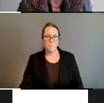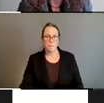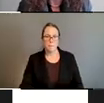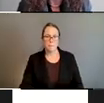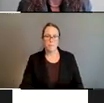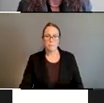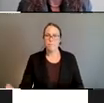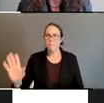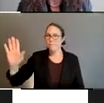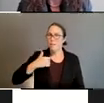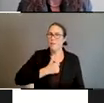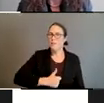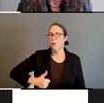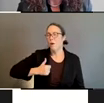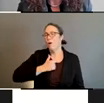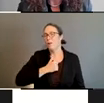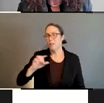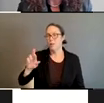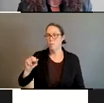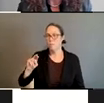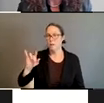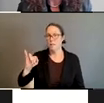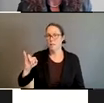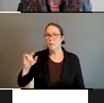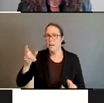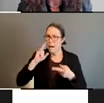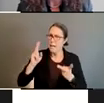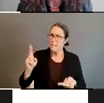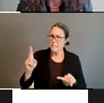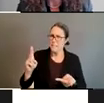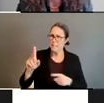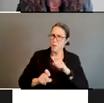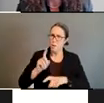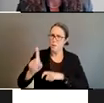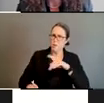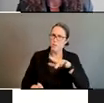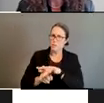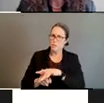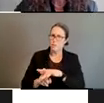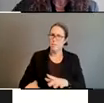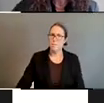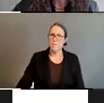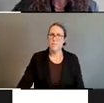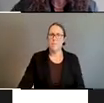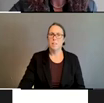Sorry about that, I got interrupted earlier. We do have a question about back to the